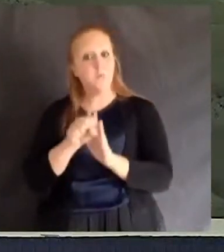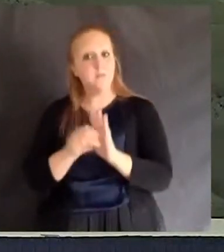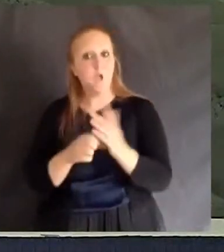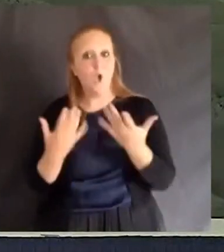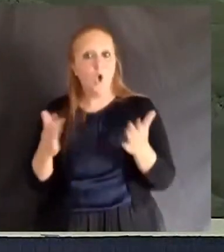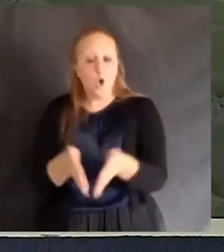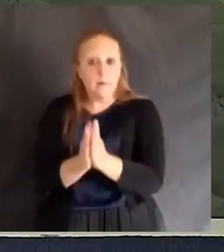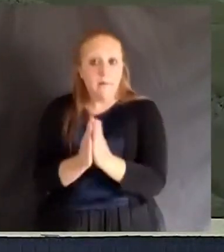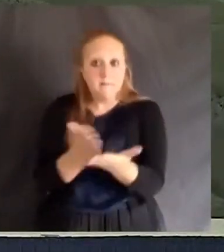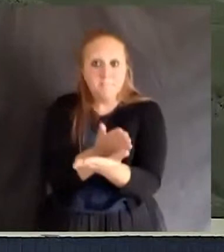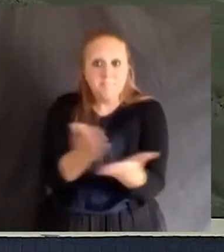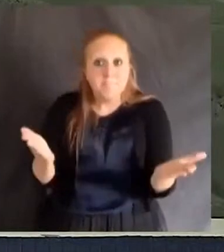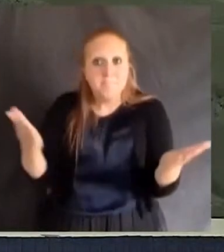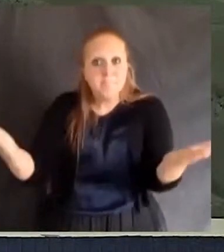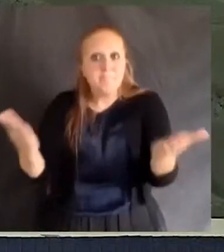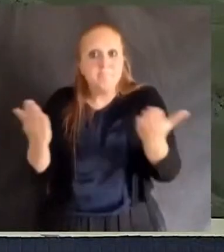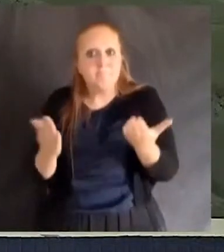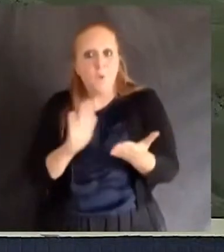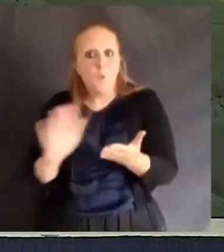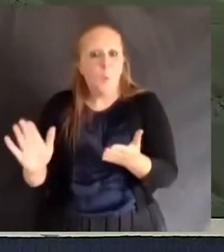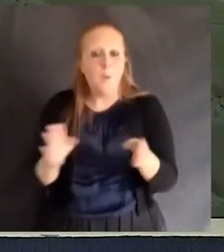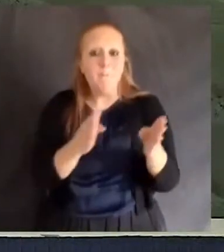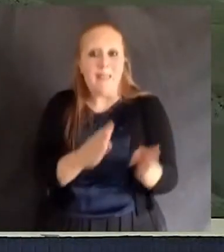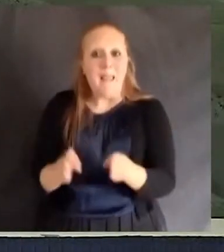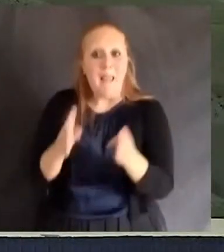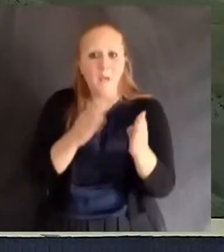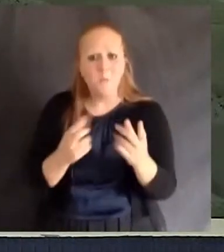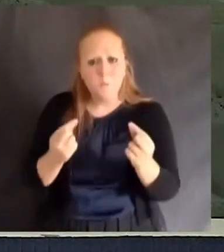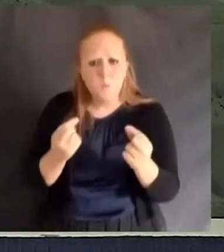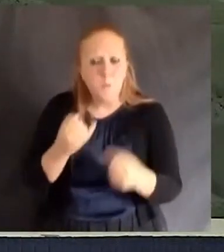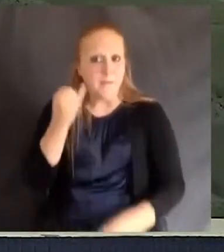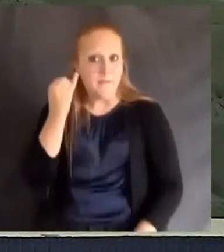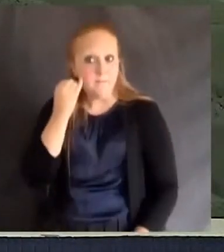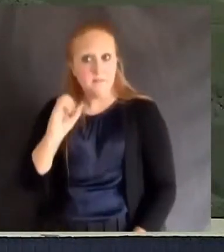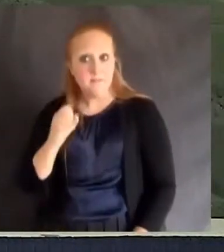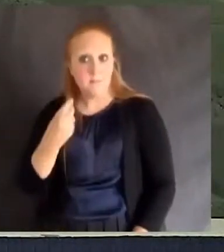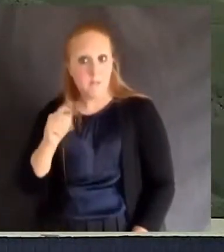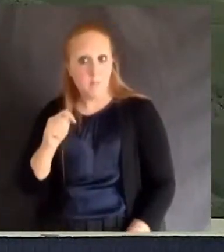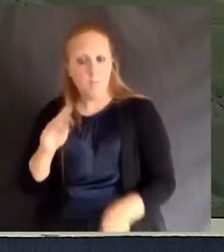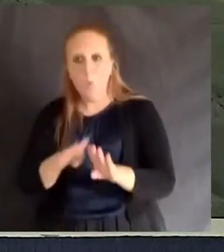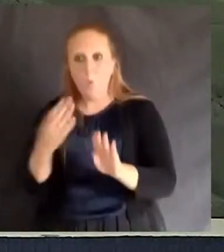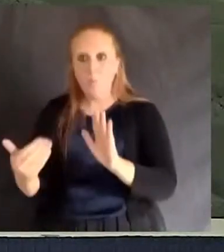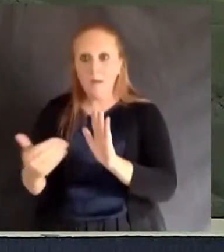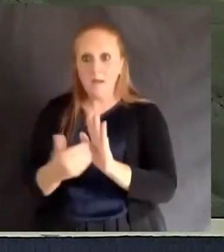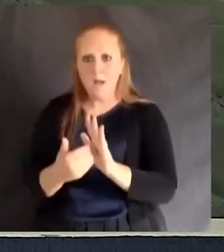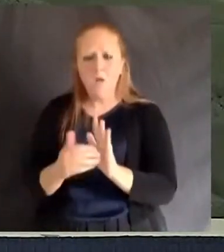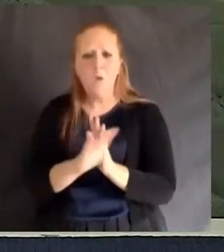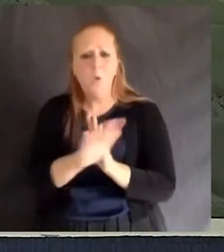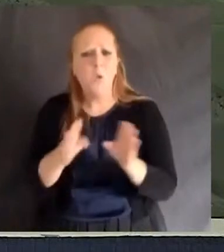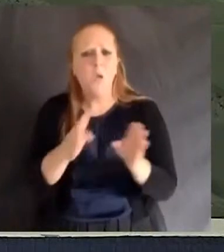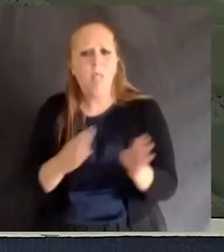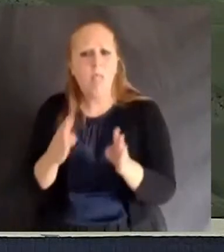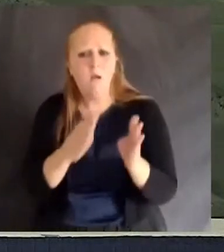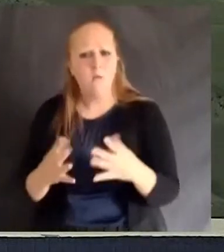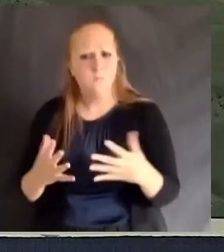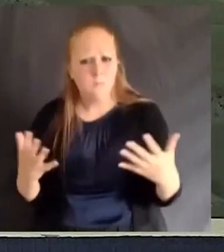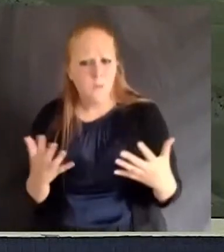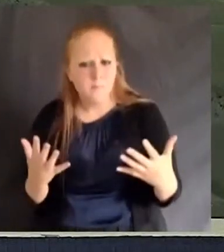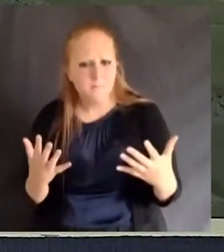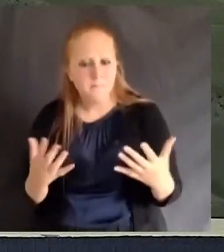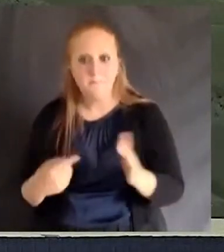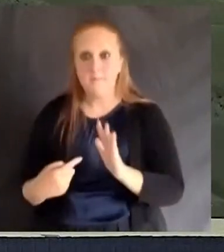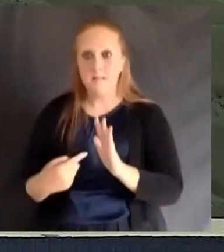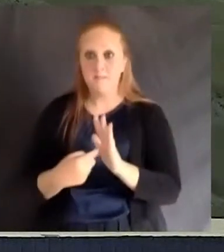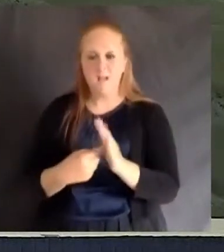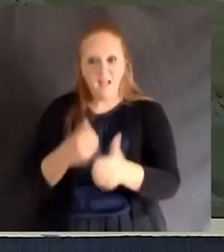we reopen in September. So every district could say to you today, we're